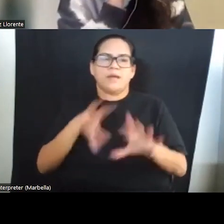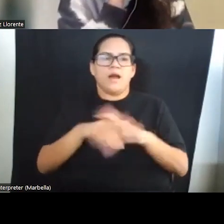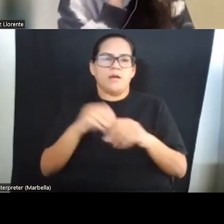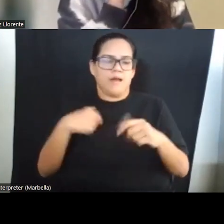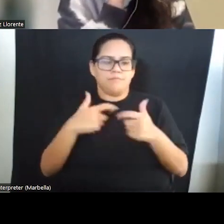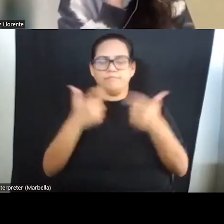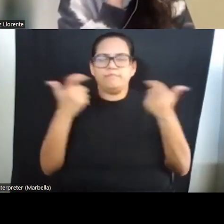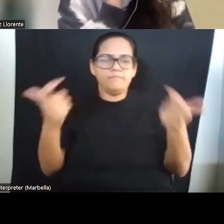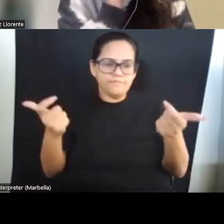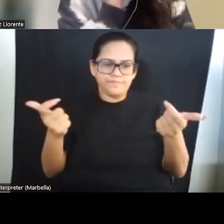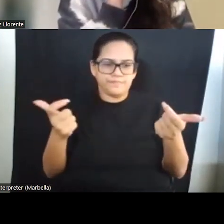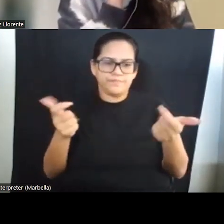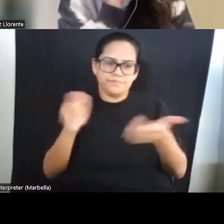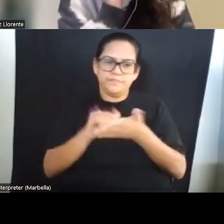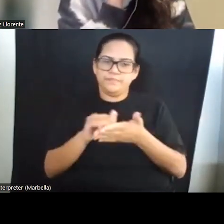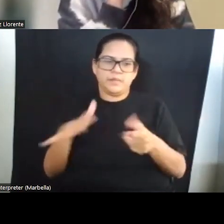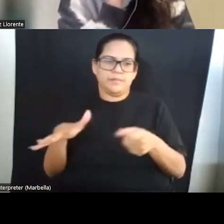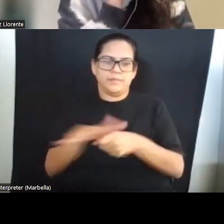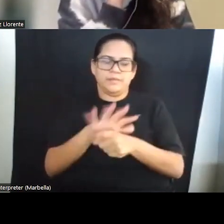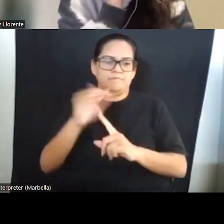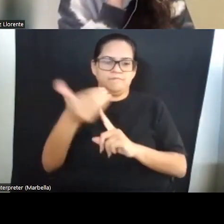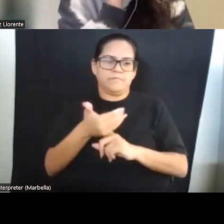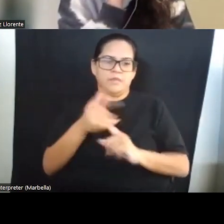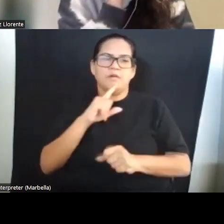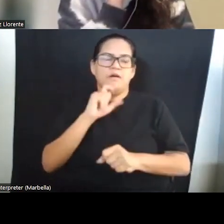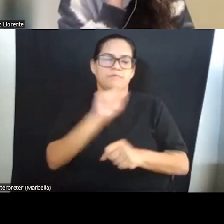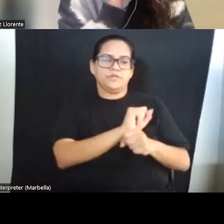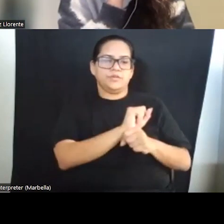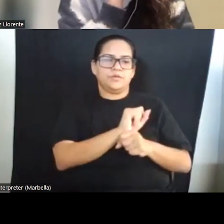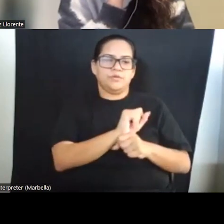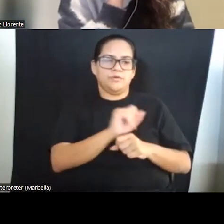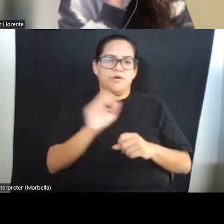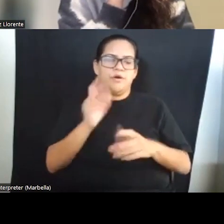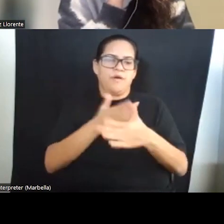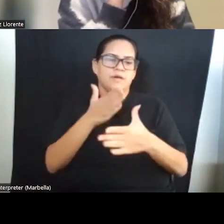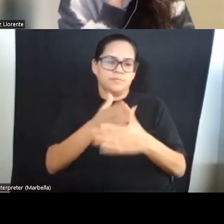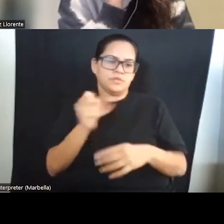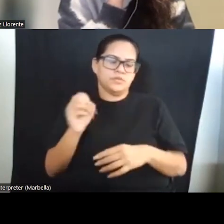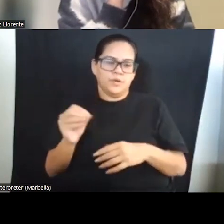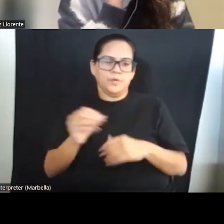magnitude that it completely eclipses the original harassment. And so